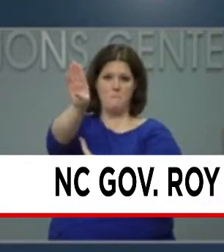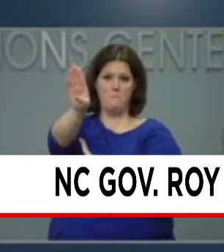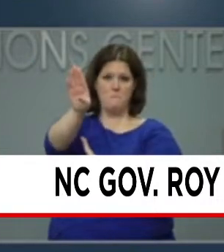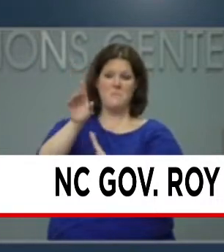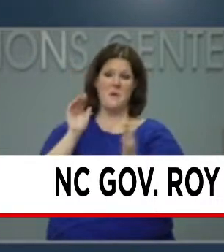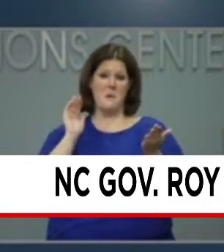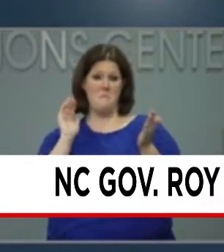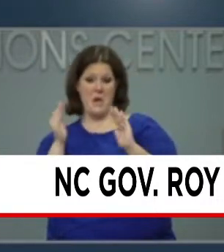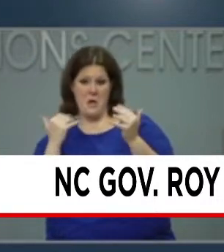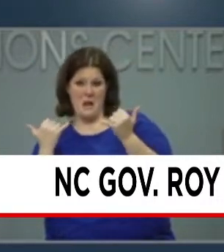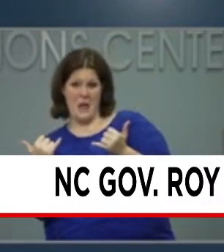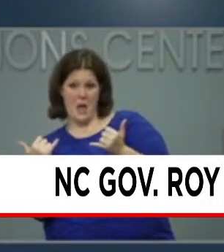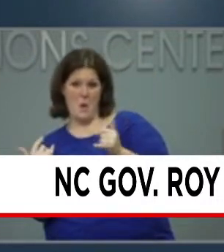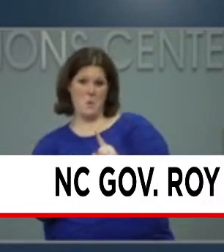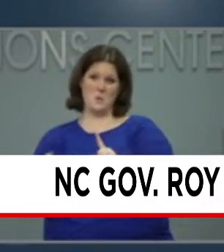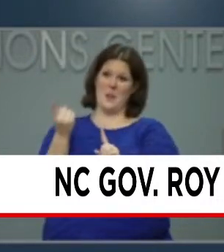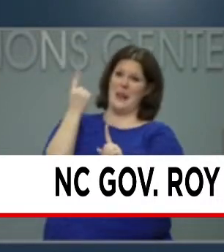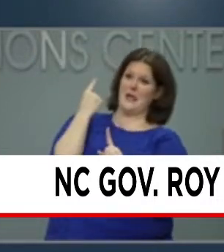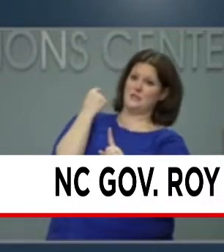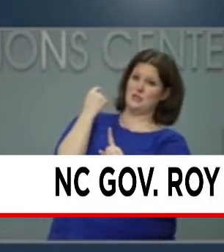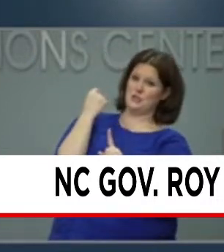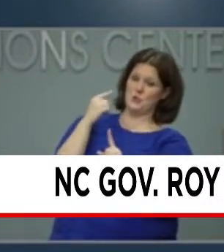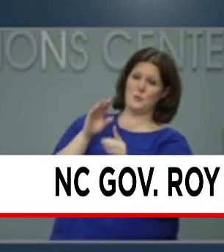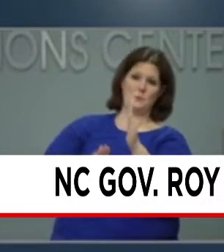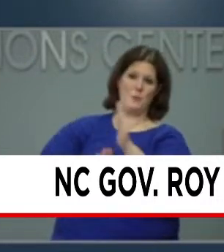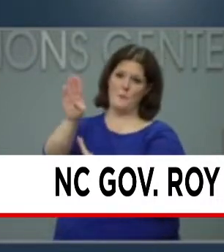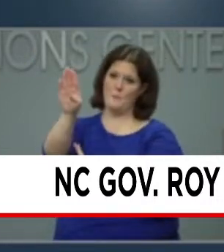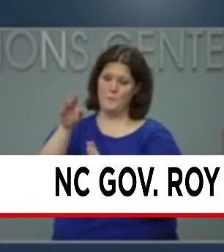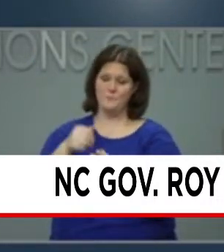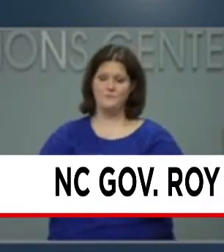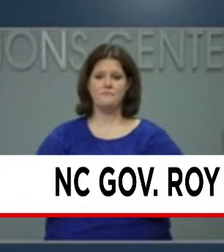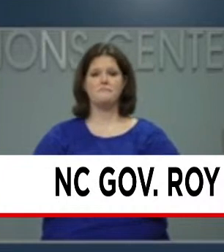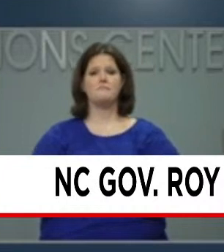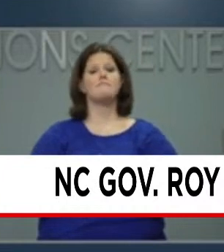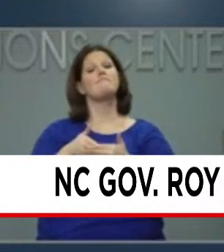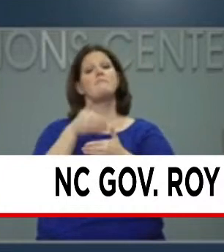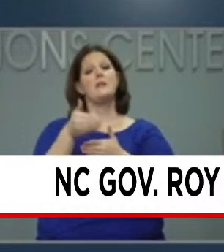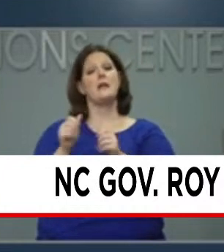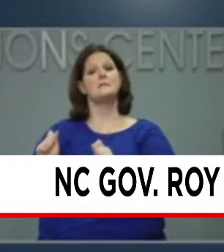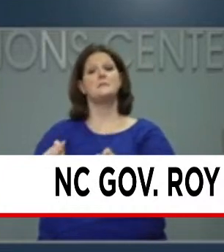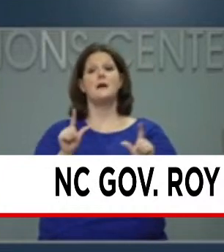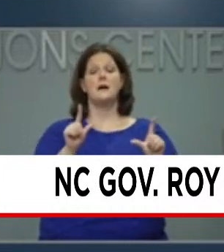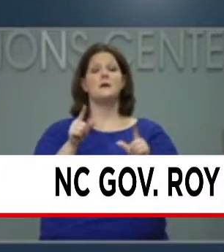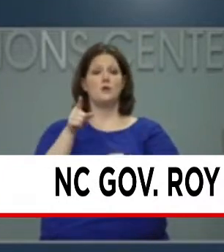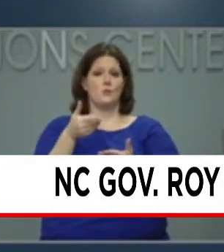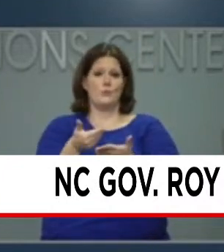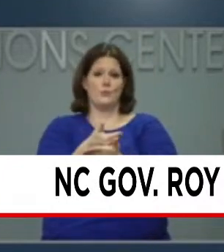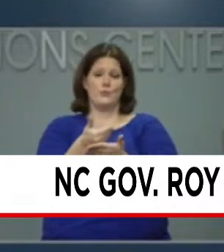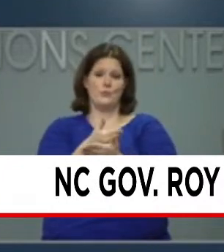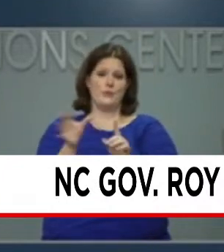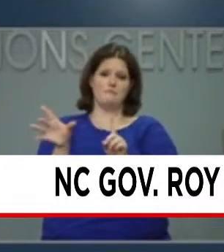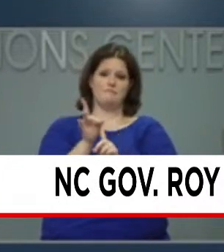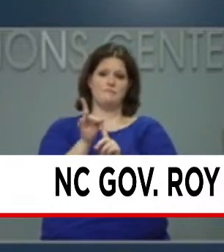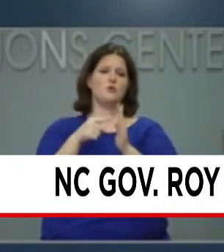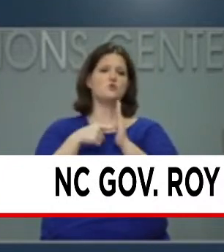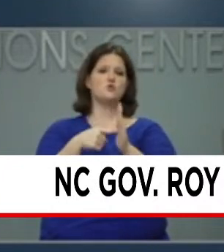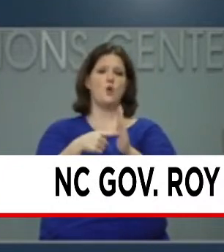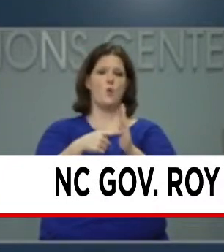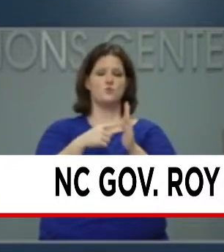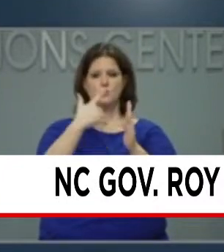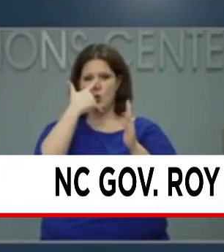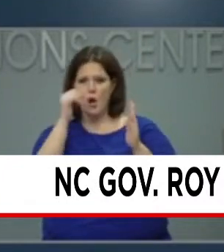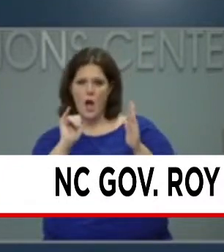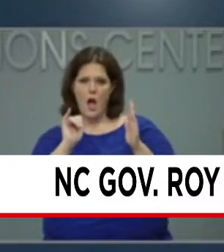last summer. Next, we look at new COVID cases. This first graph shows you the trajectory of new cases